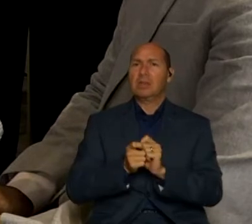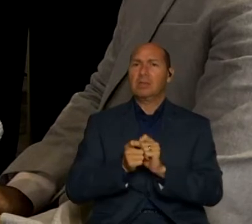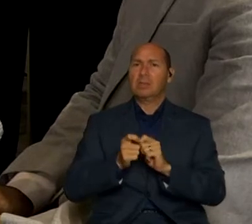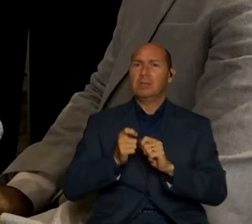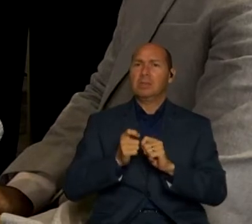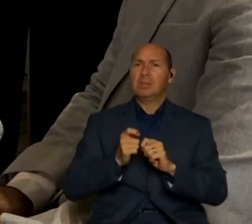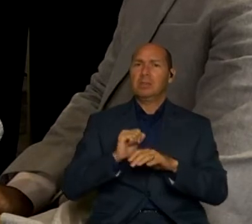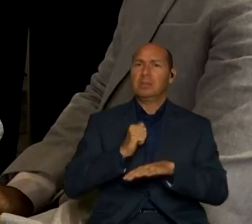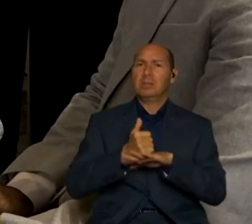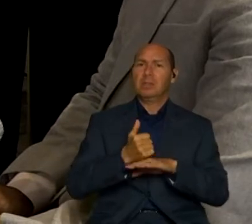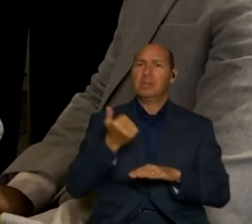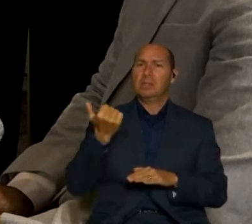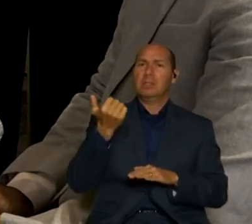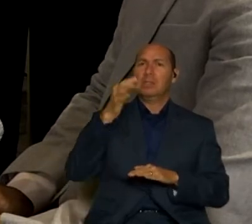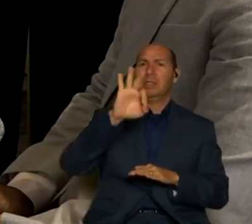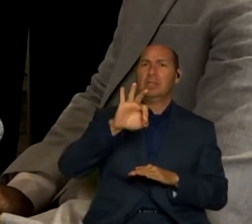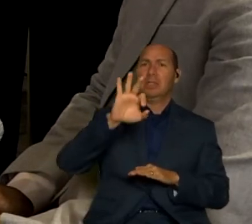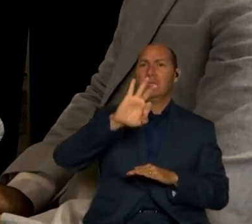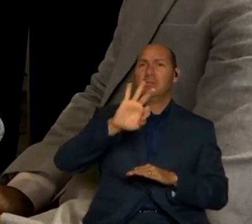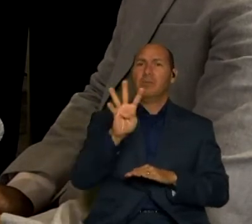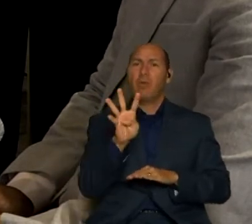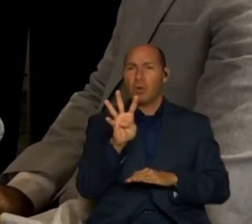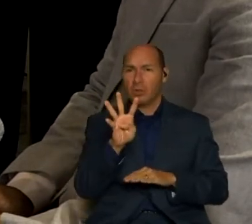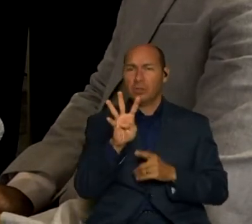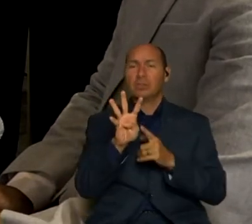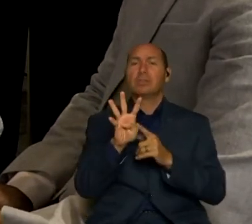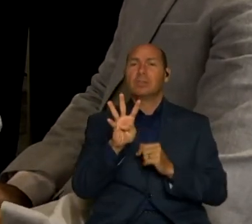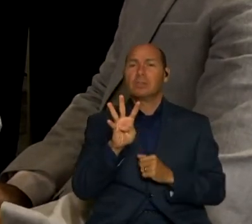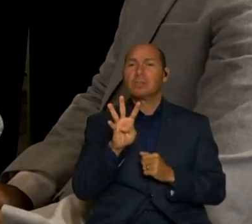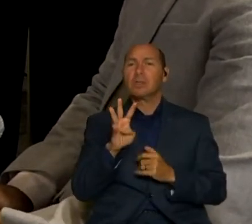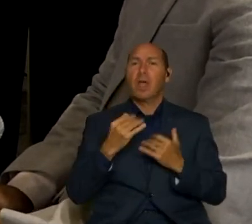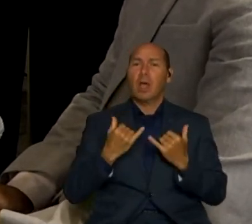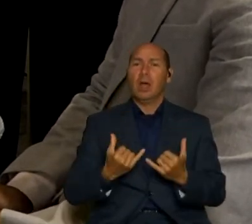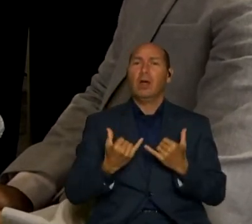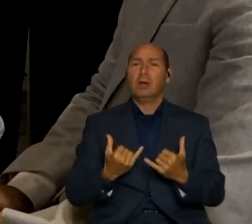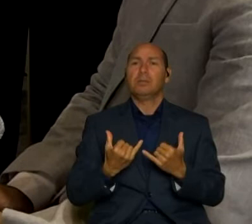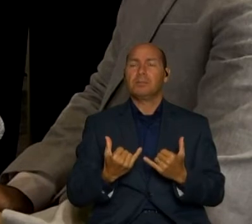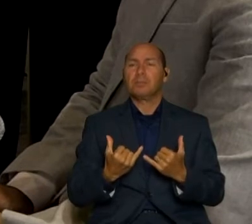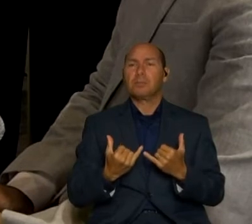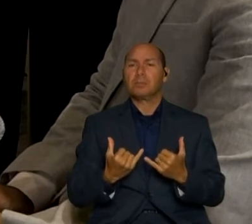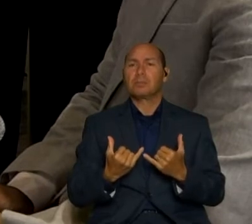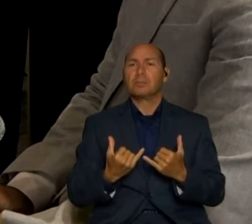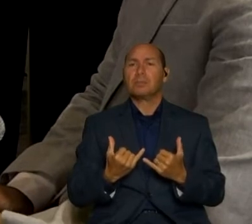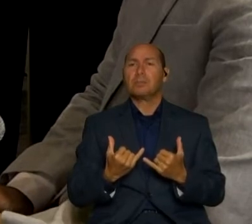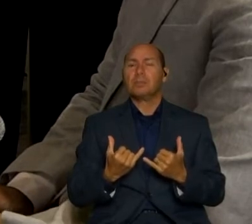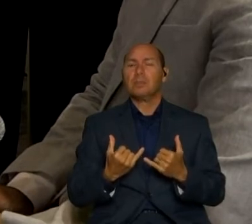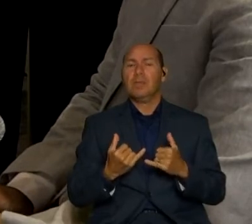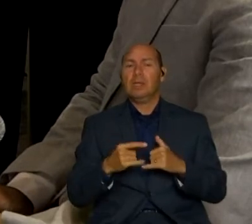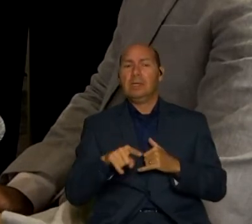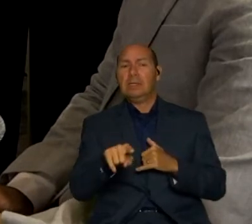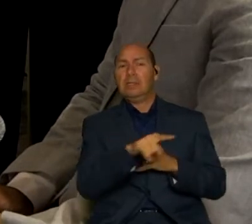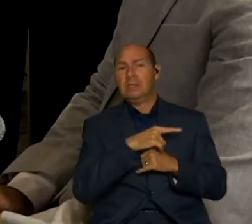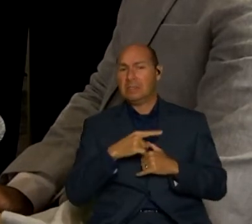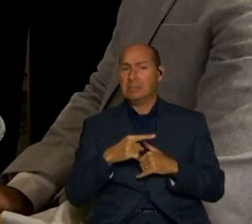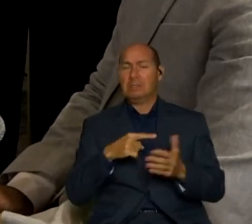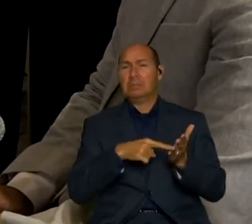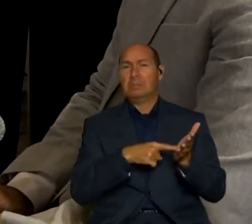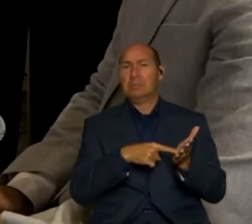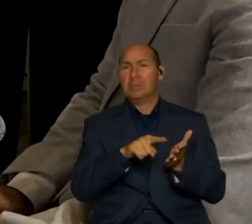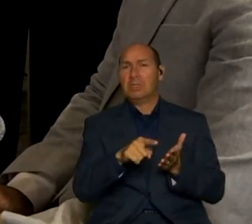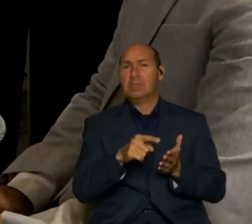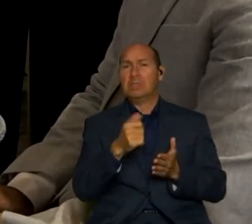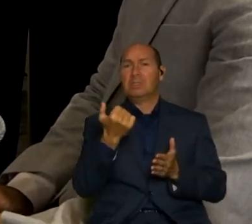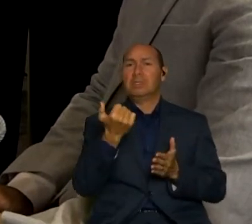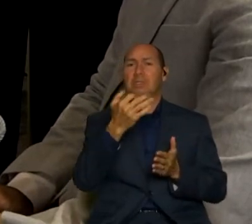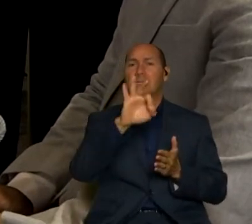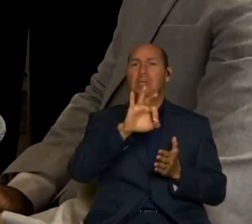in 1994. So we were dealing with a salary base on 1990s.